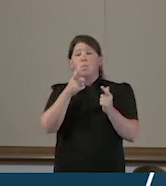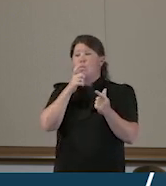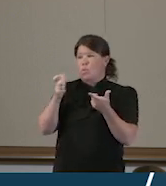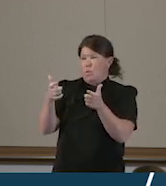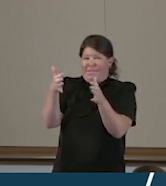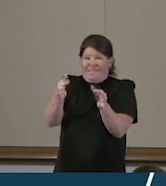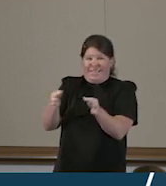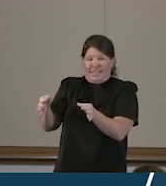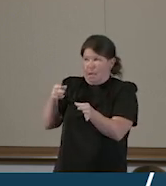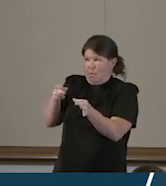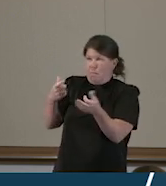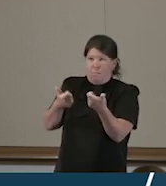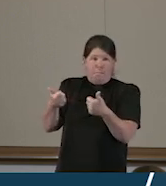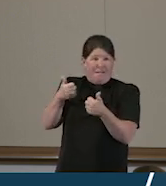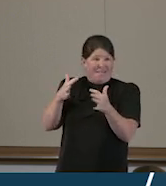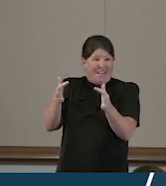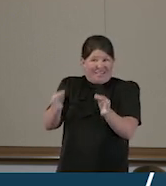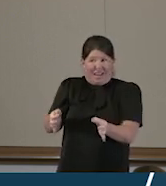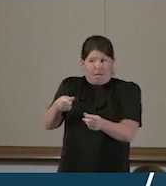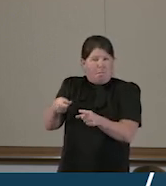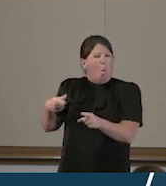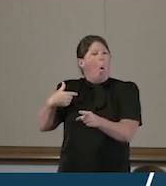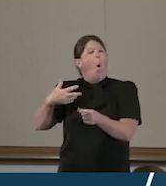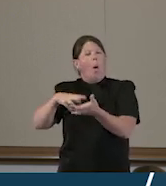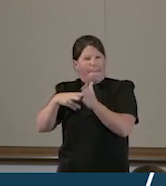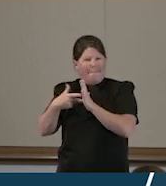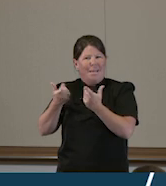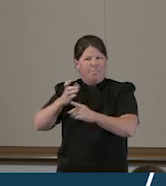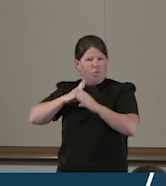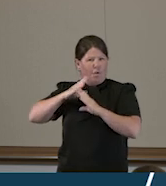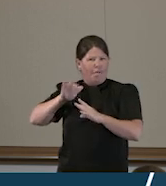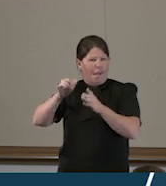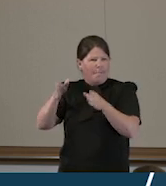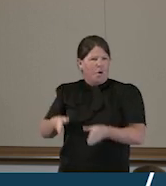For instance, on our supported